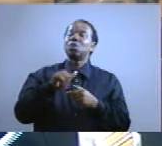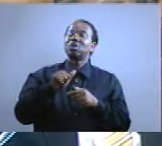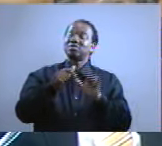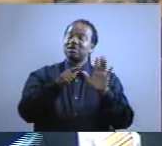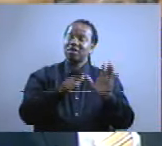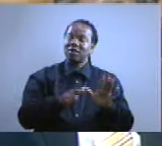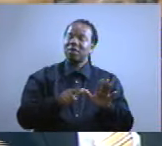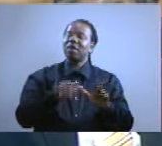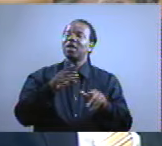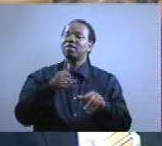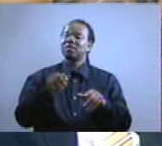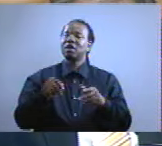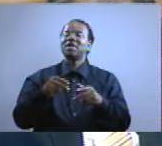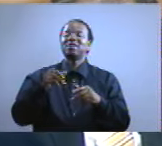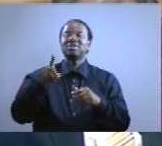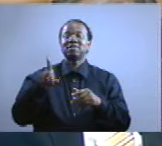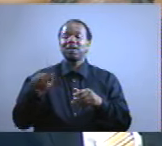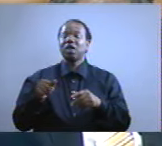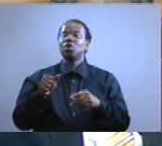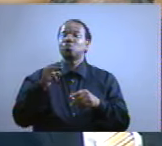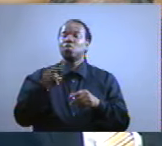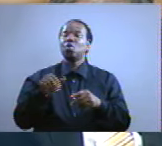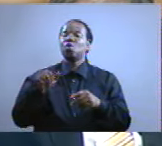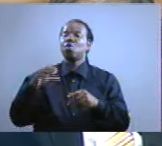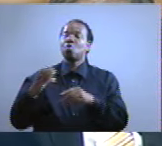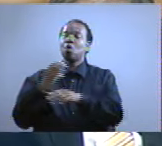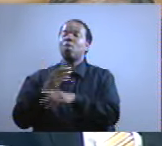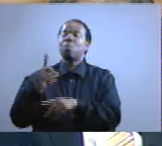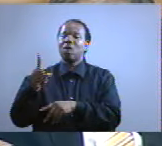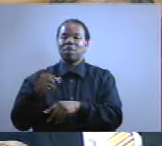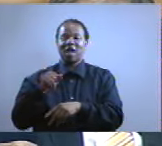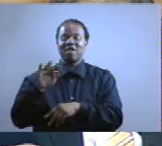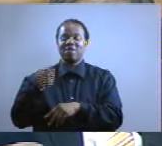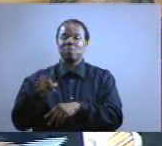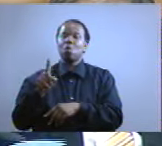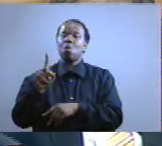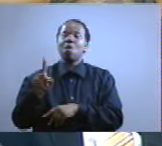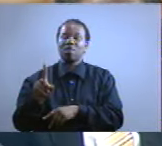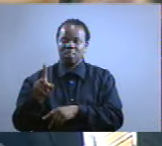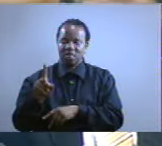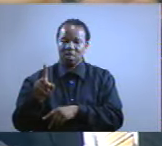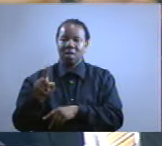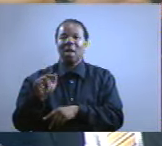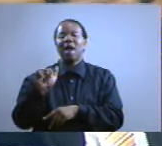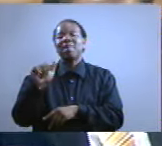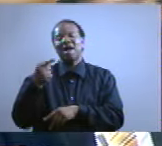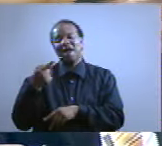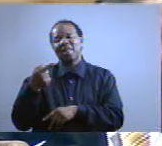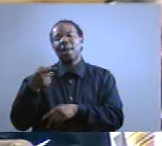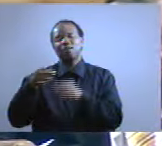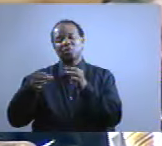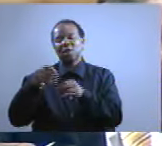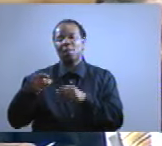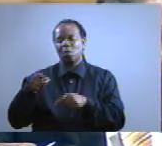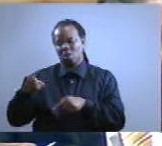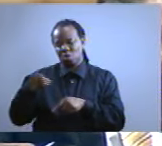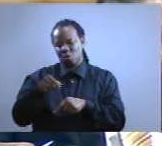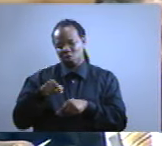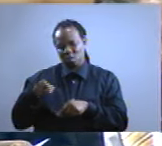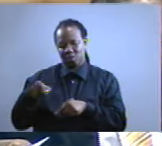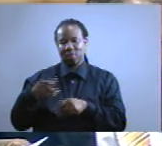DA 2, COPE 1, IFP 1, and other parties 1. Exercise